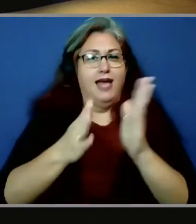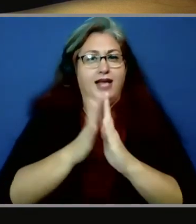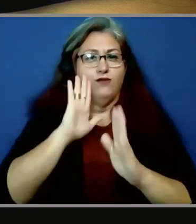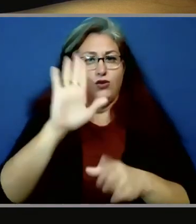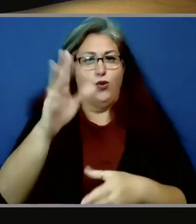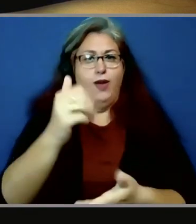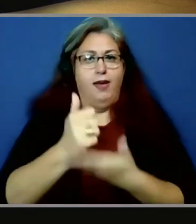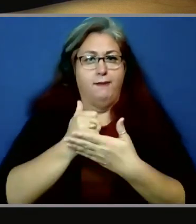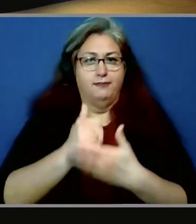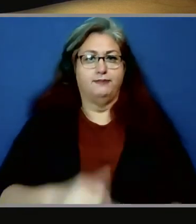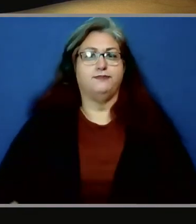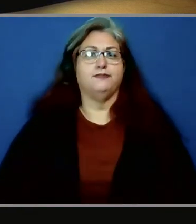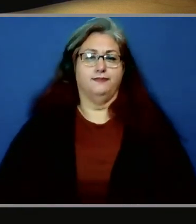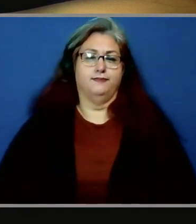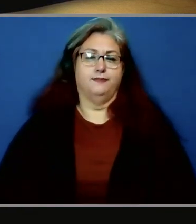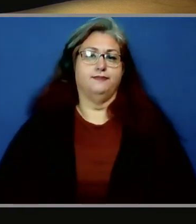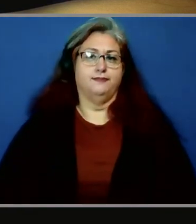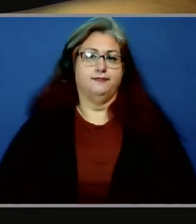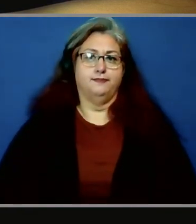vote.